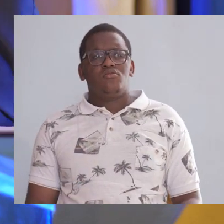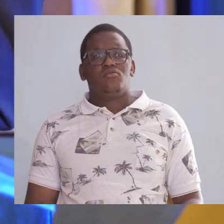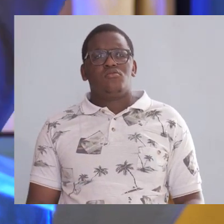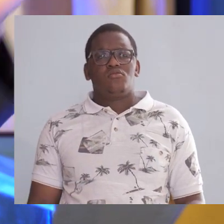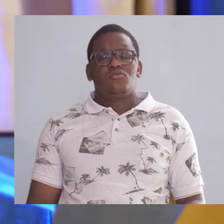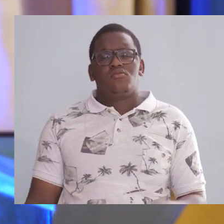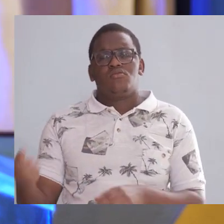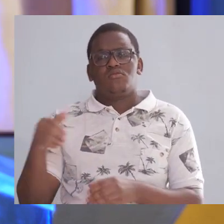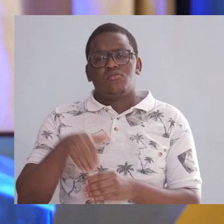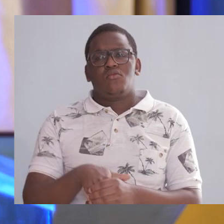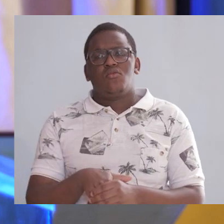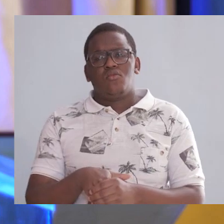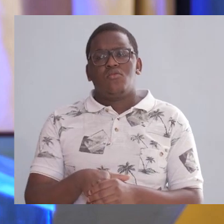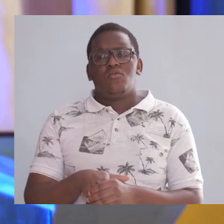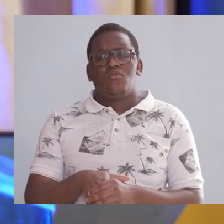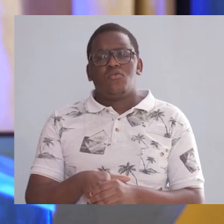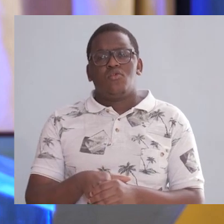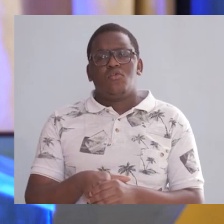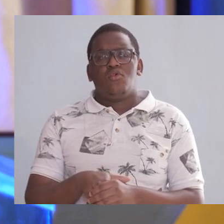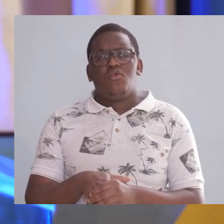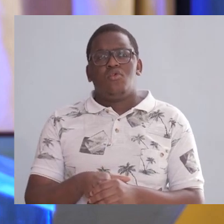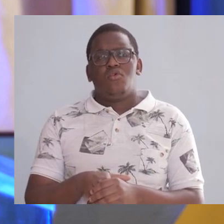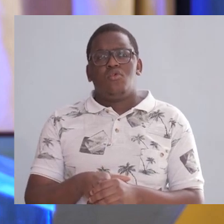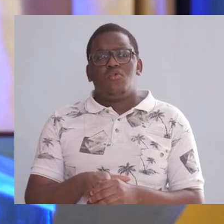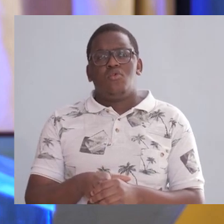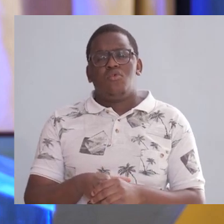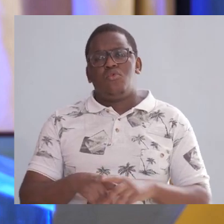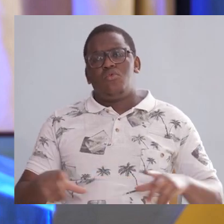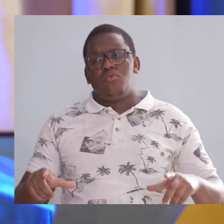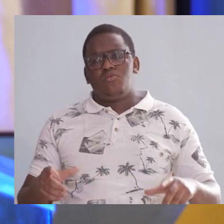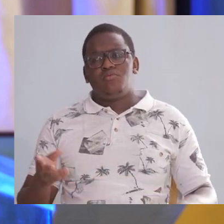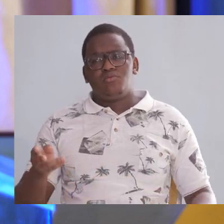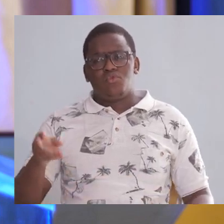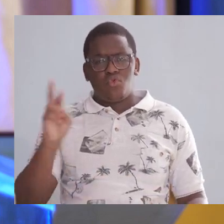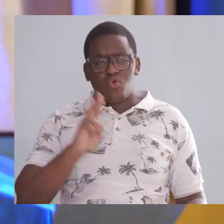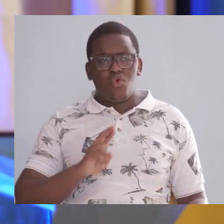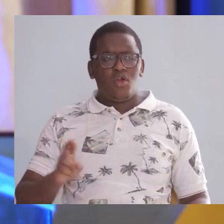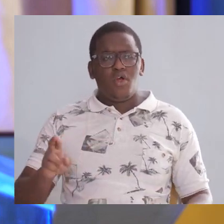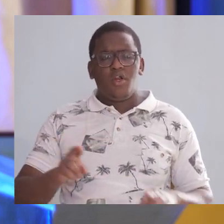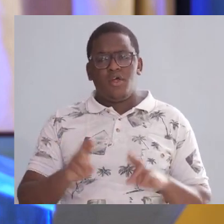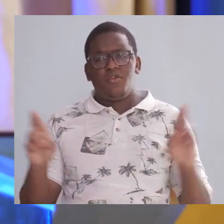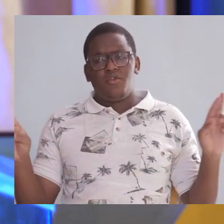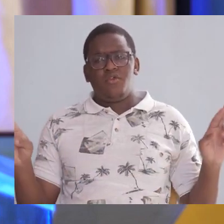In the rural areas, if the chicken of your neighbor lays